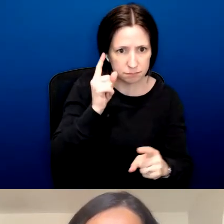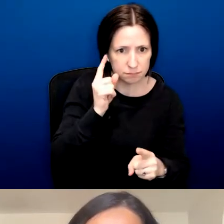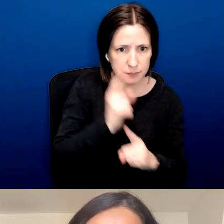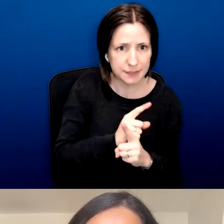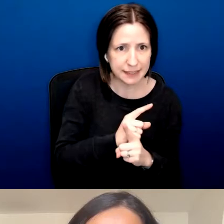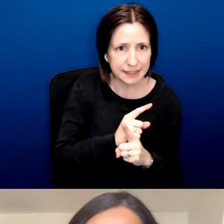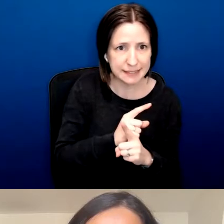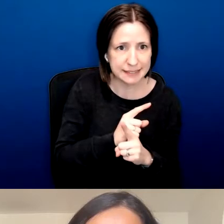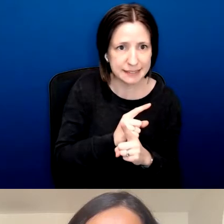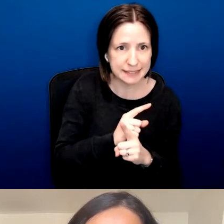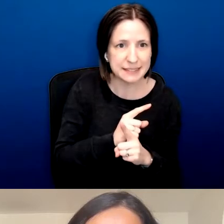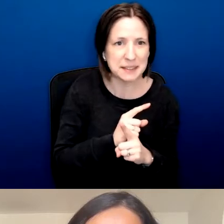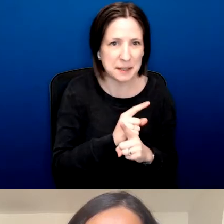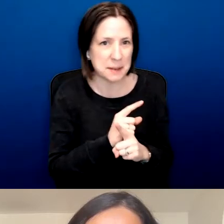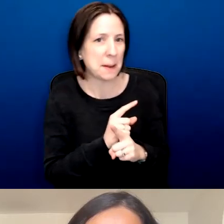So,